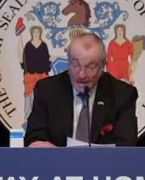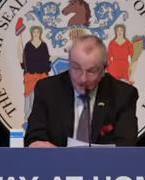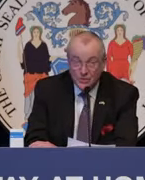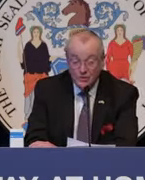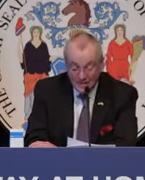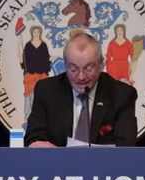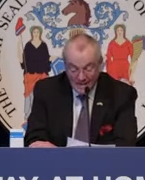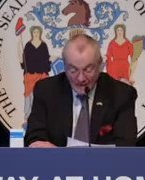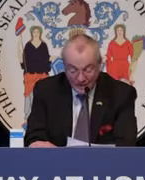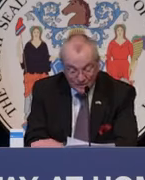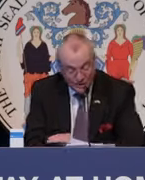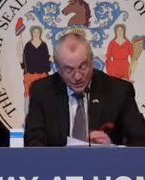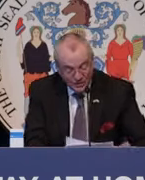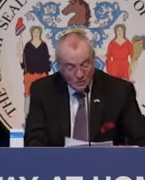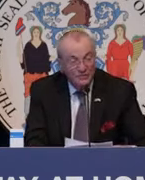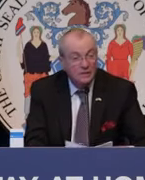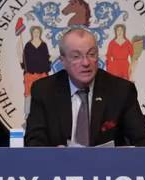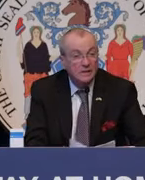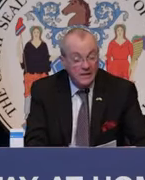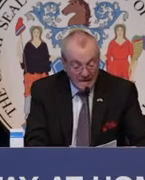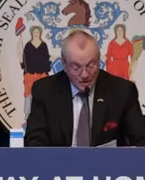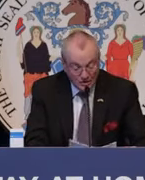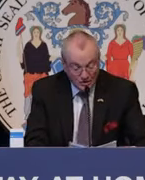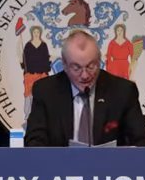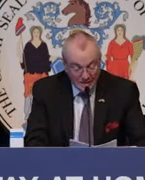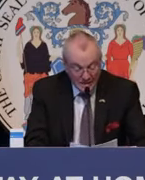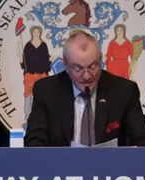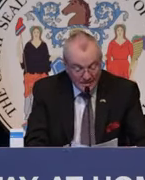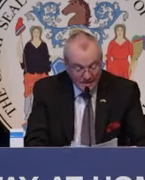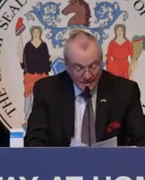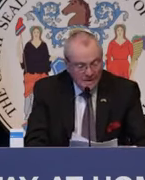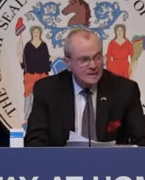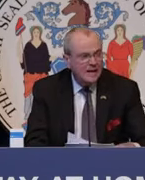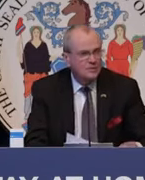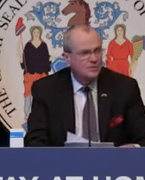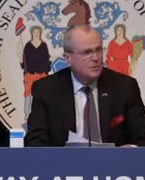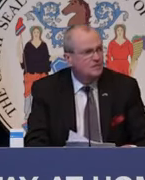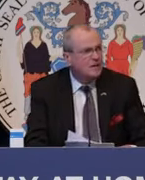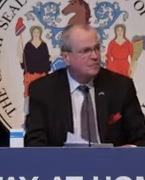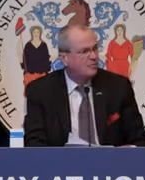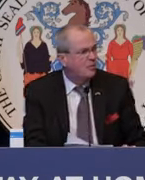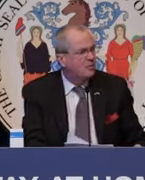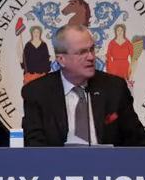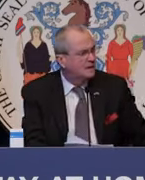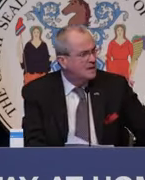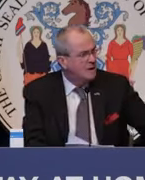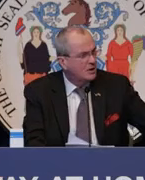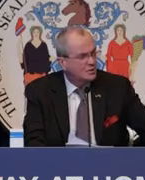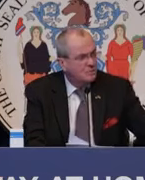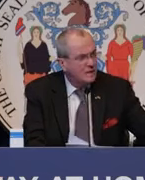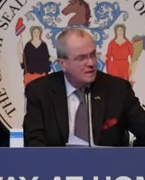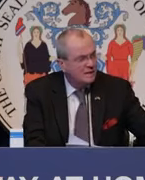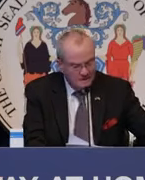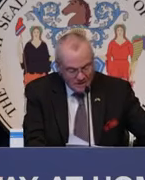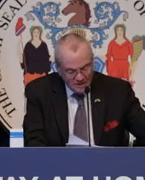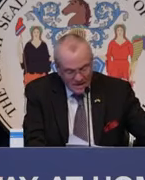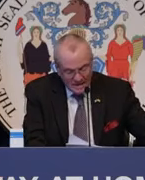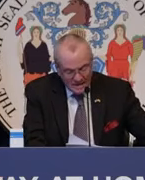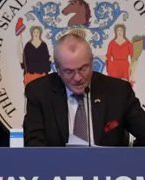states like New Jersey at this moment to avert a national economic catastrophe. We've said it before, but it bears